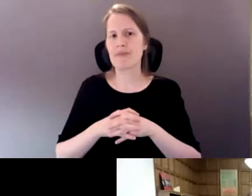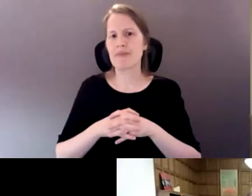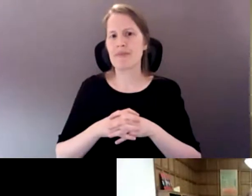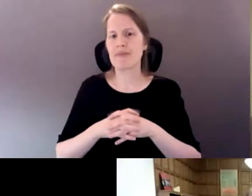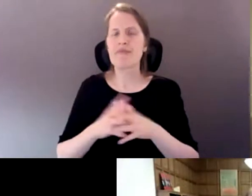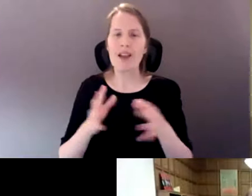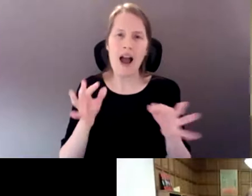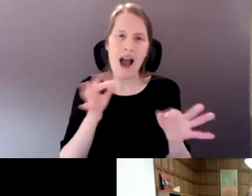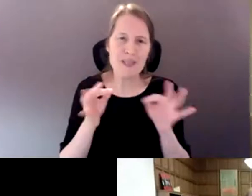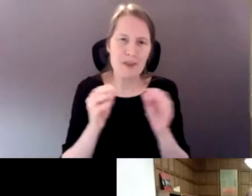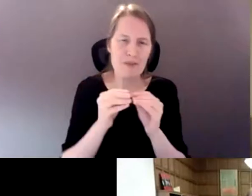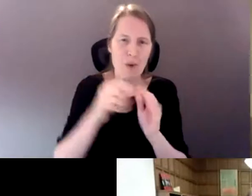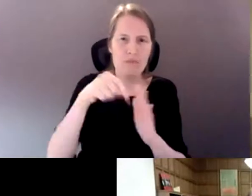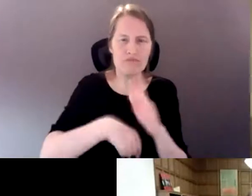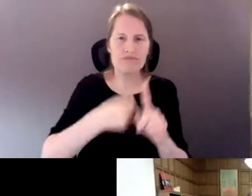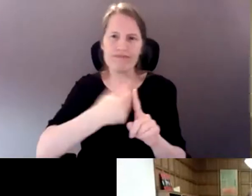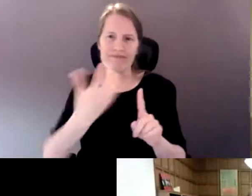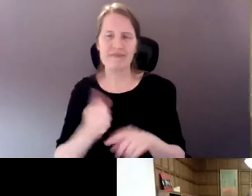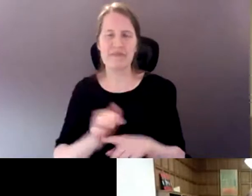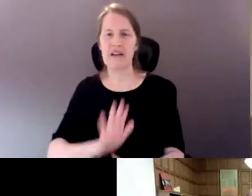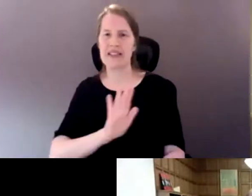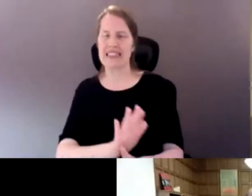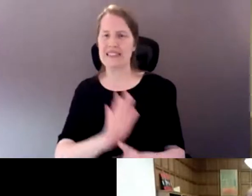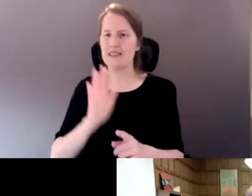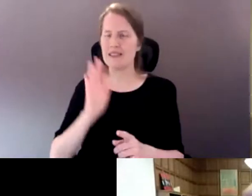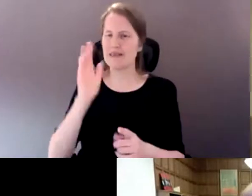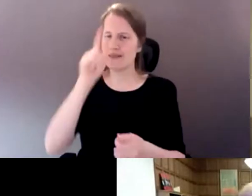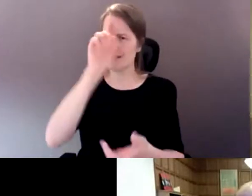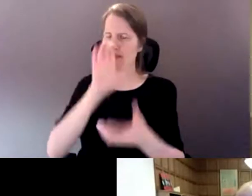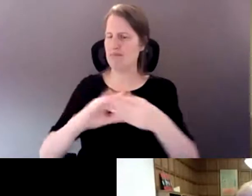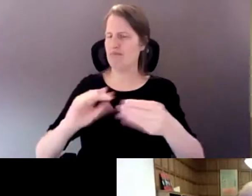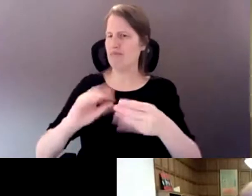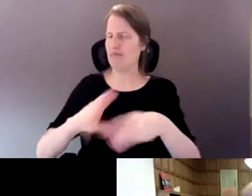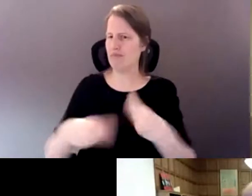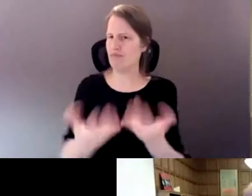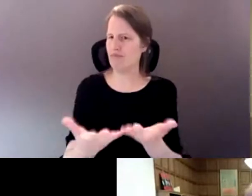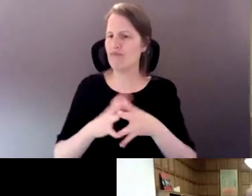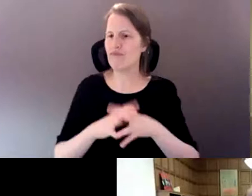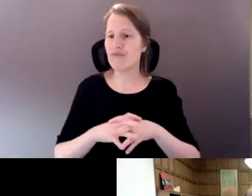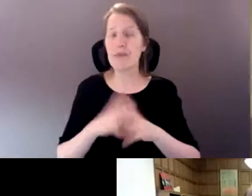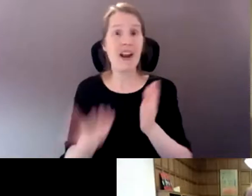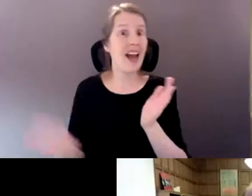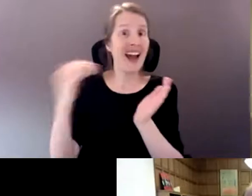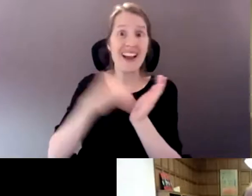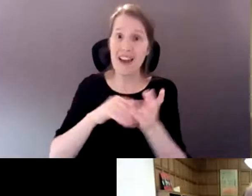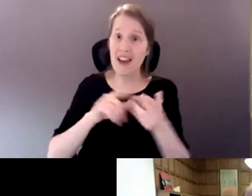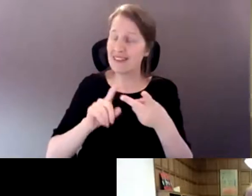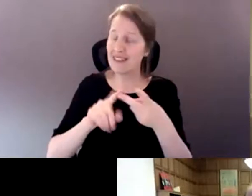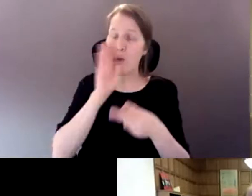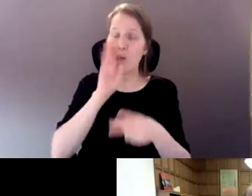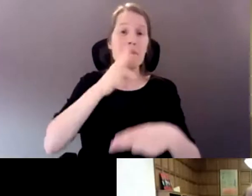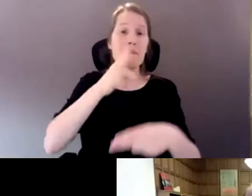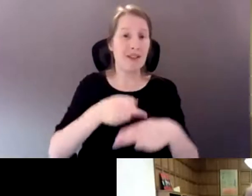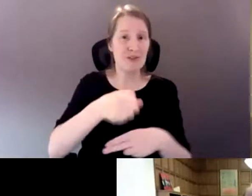in detail Professor Nirenberg's thesis. But I actually return to Professor Nirenberg's work